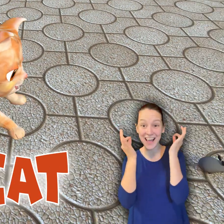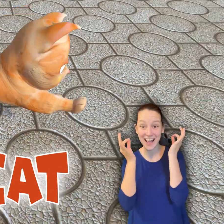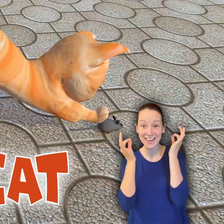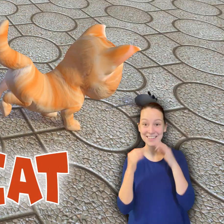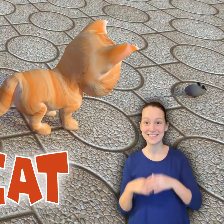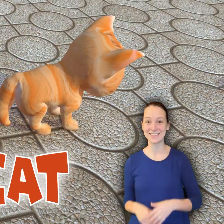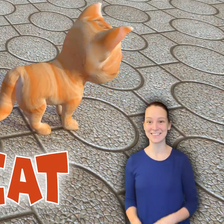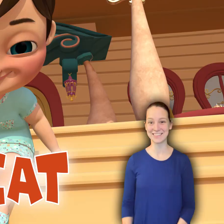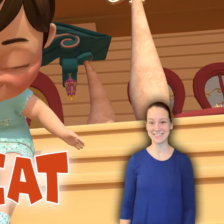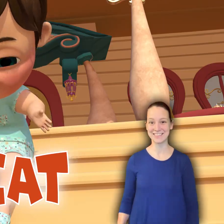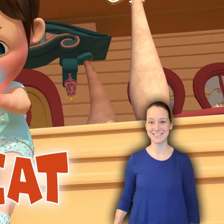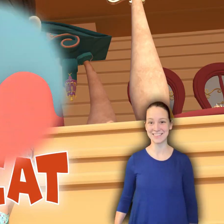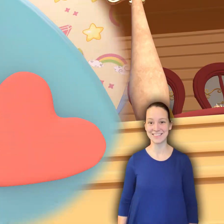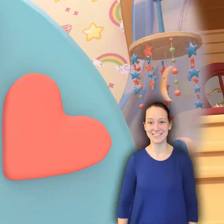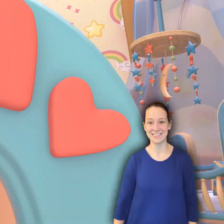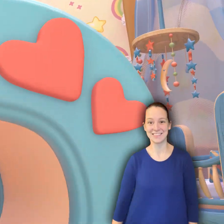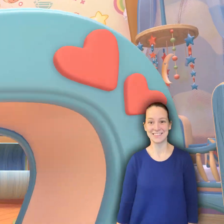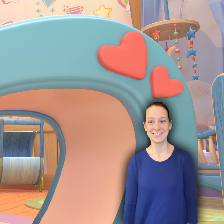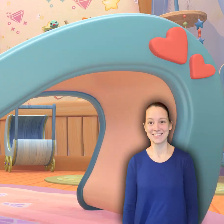kitty cat